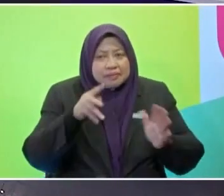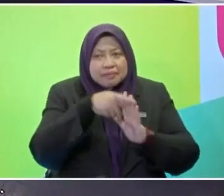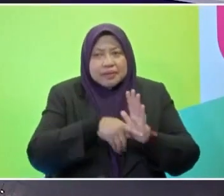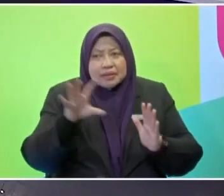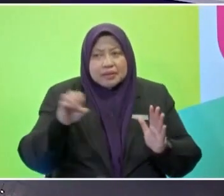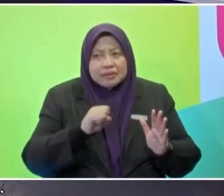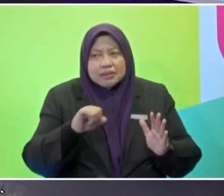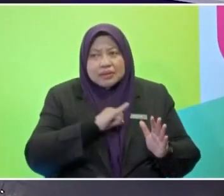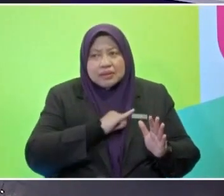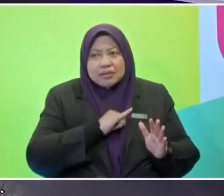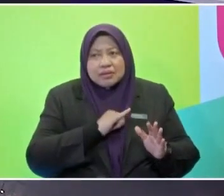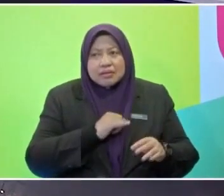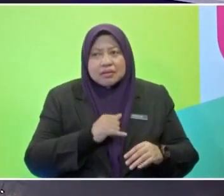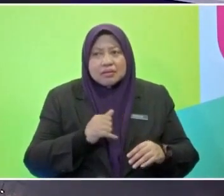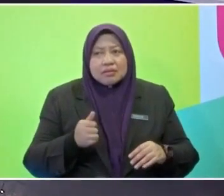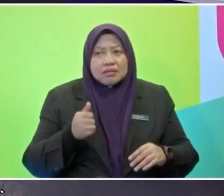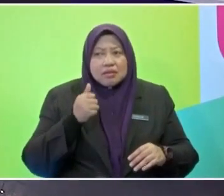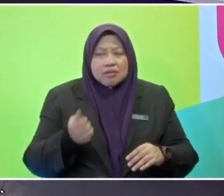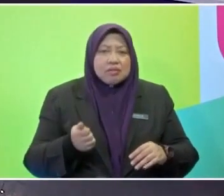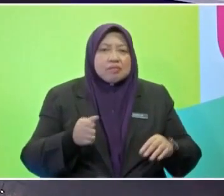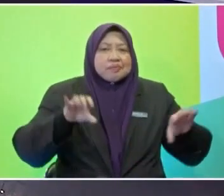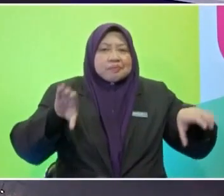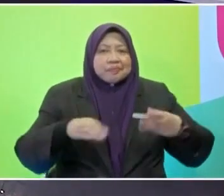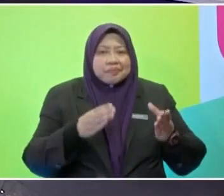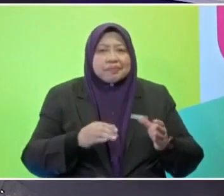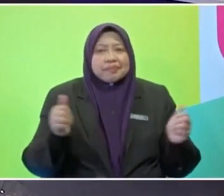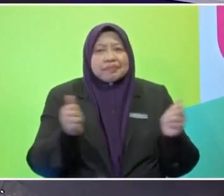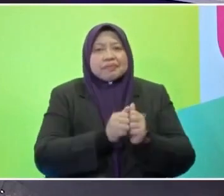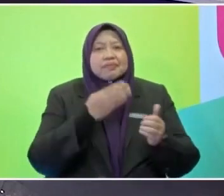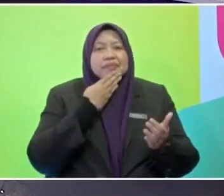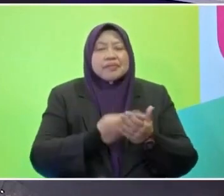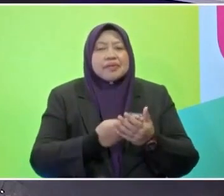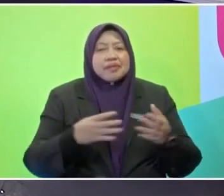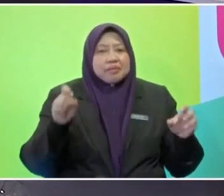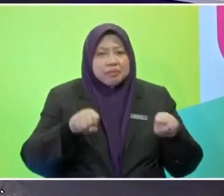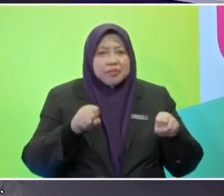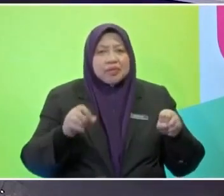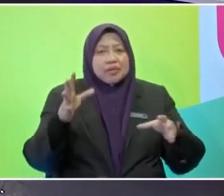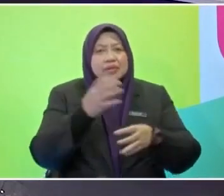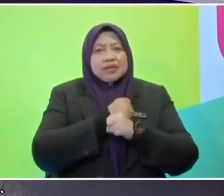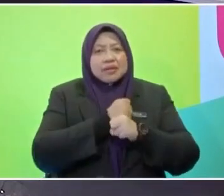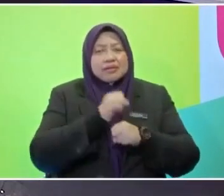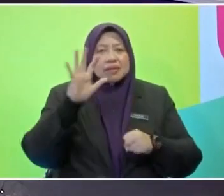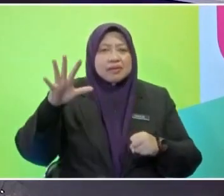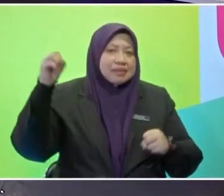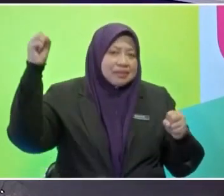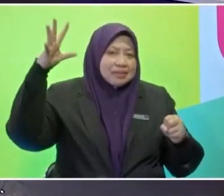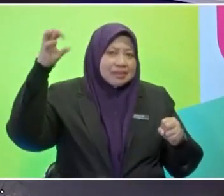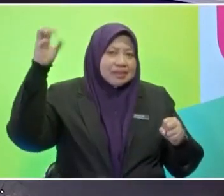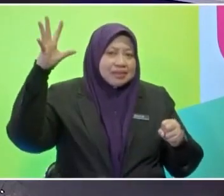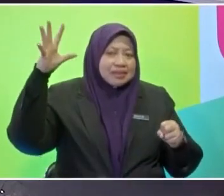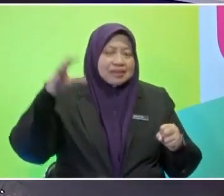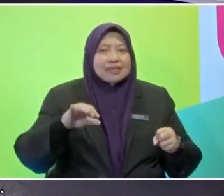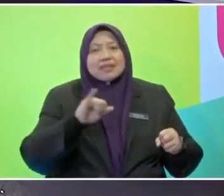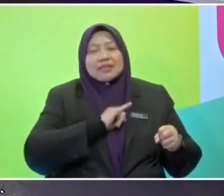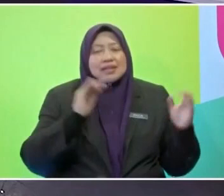did fairly well. I think you deserve 5 stars. 5 stars. Thank you, Mr. Quek. And I hope all you out there